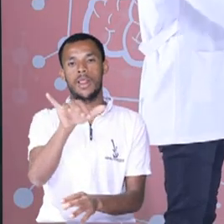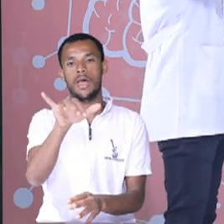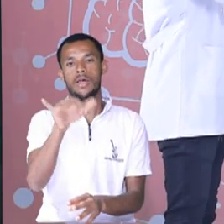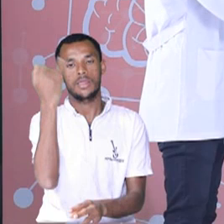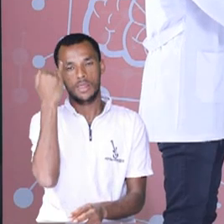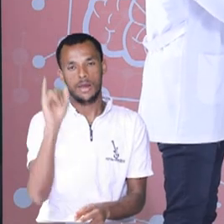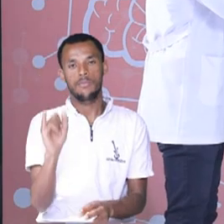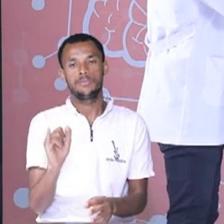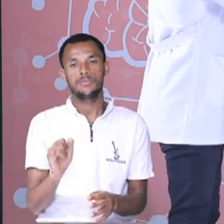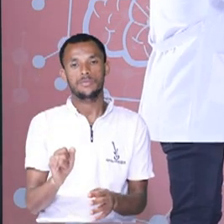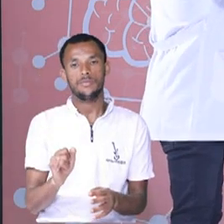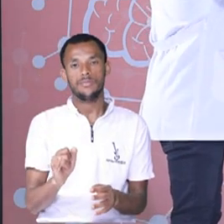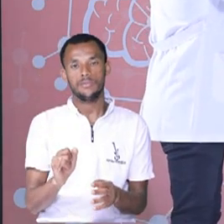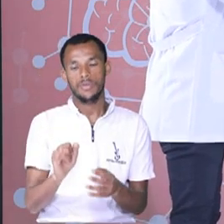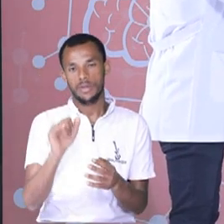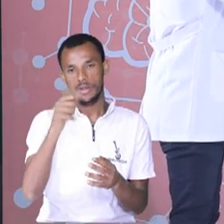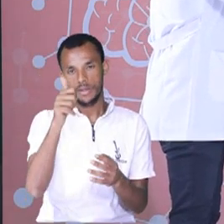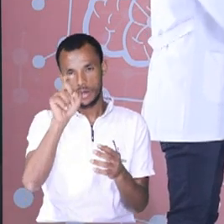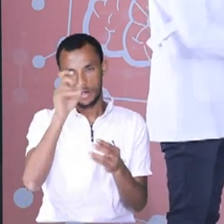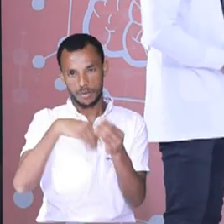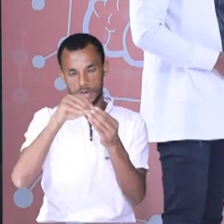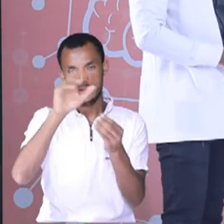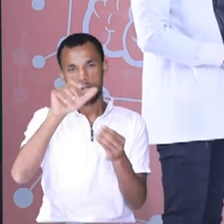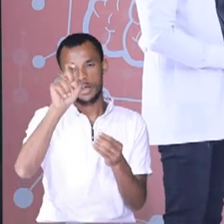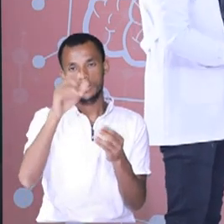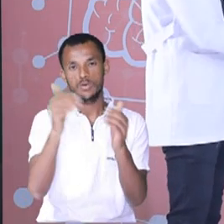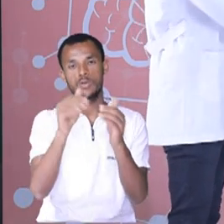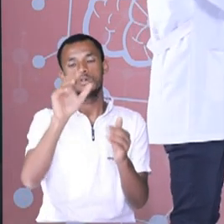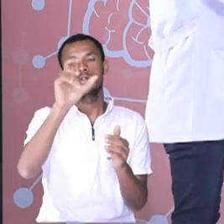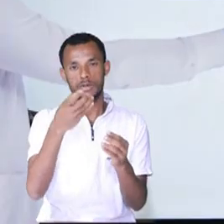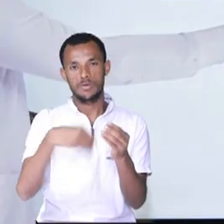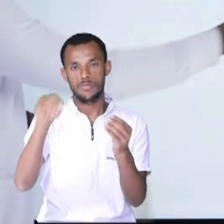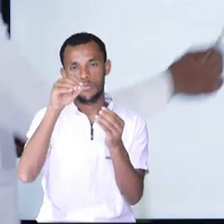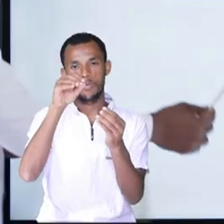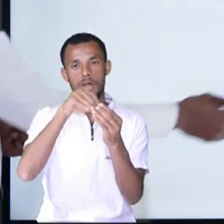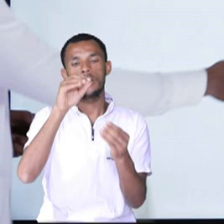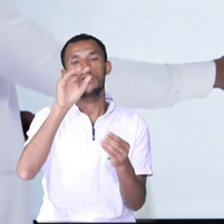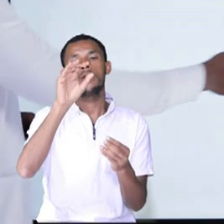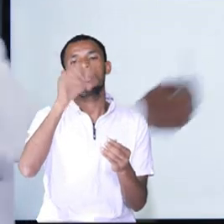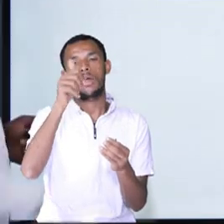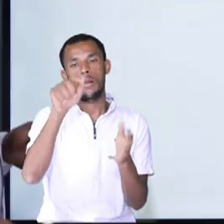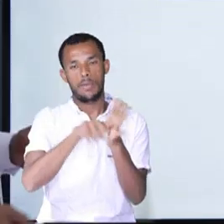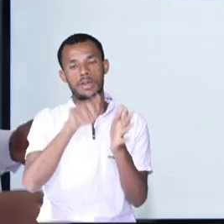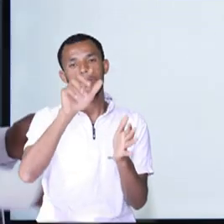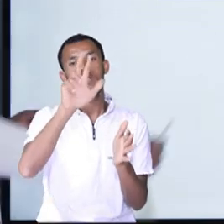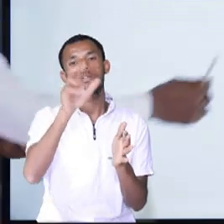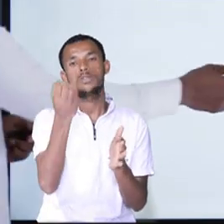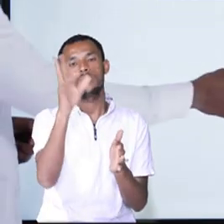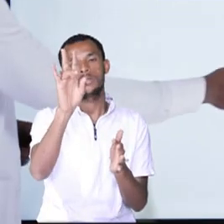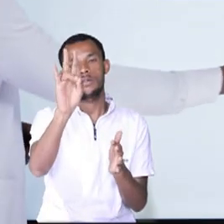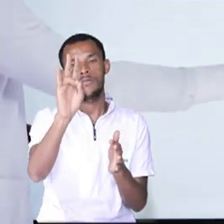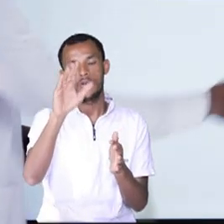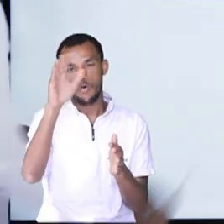of collecting like terms, 10x plus 3x is equal to 13x, plus 10 minus 3 is equal to